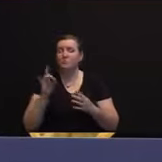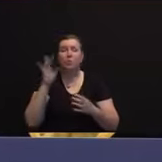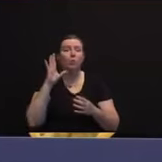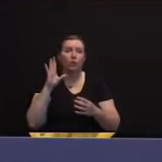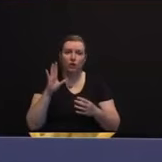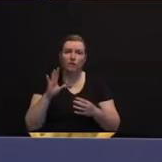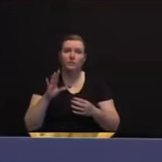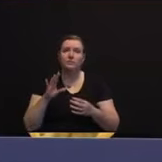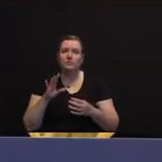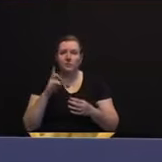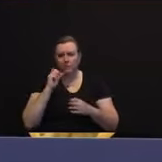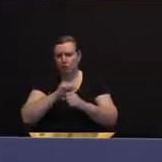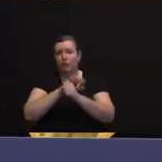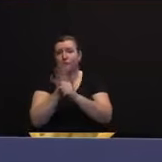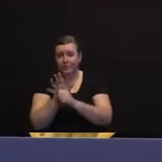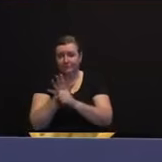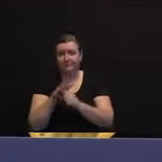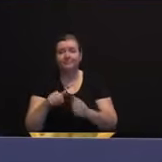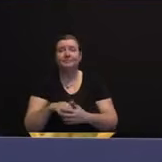Charlie. Good afternoon, Governor.